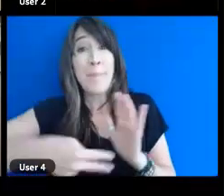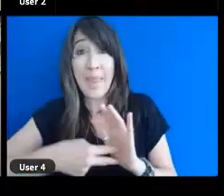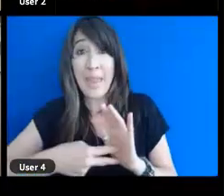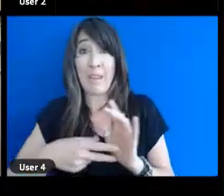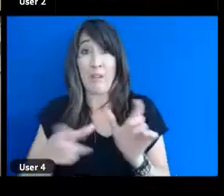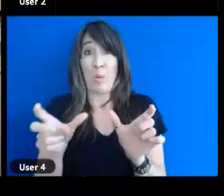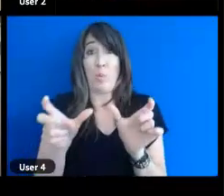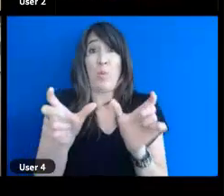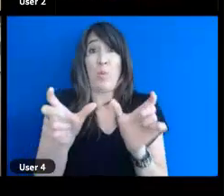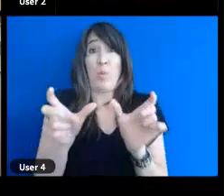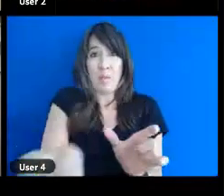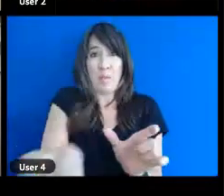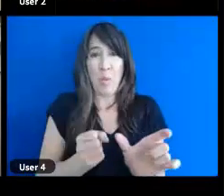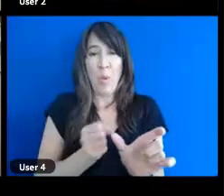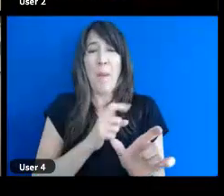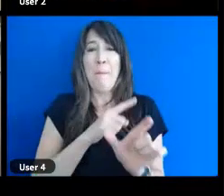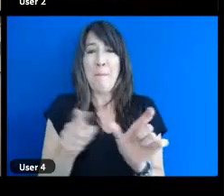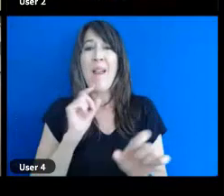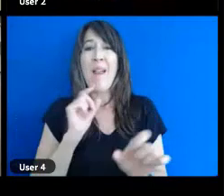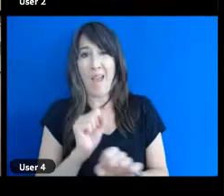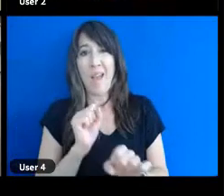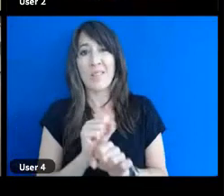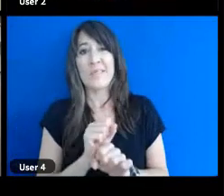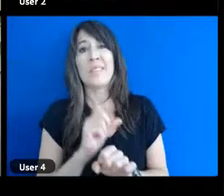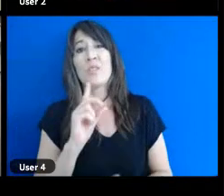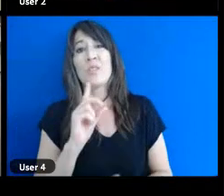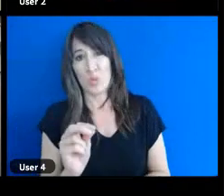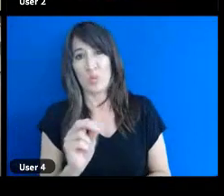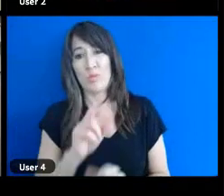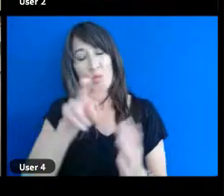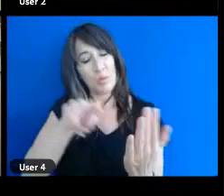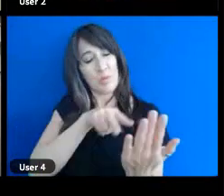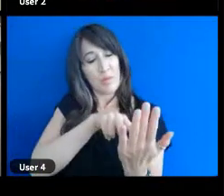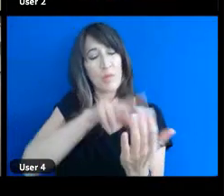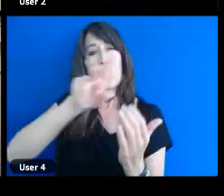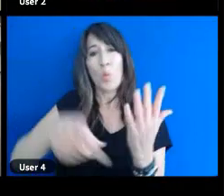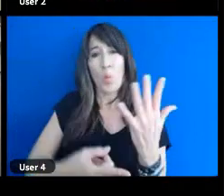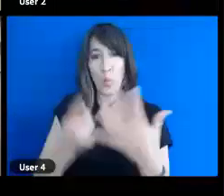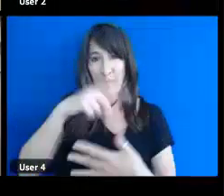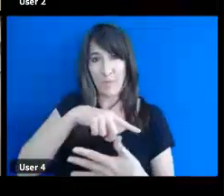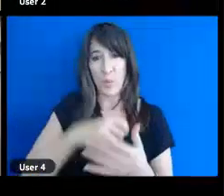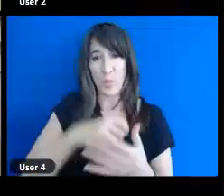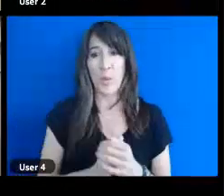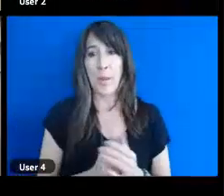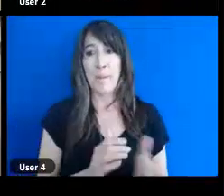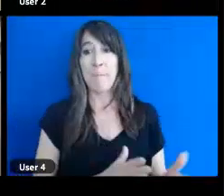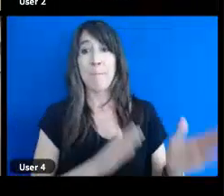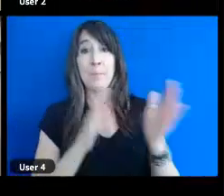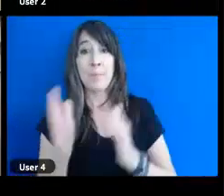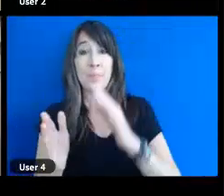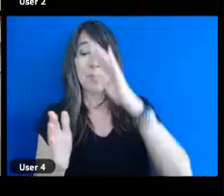be aware of, that unintentionally prevent people from being employed in our businesses.